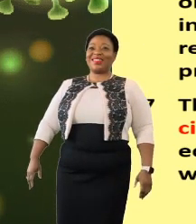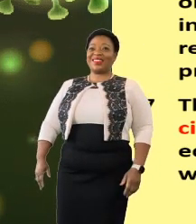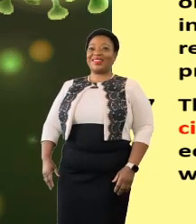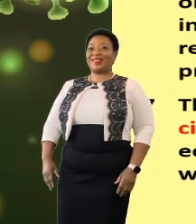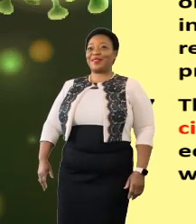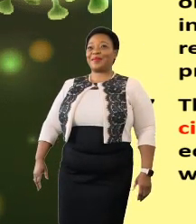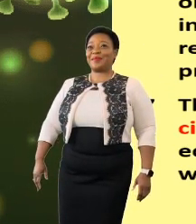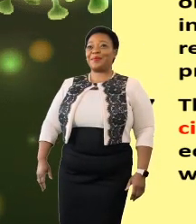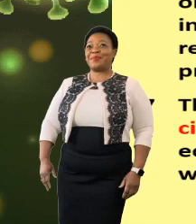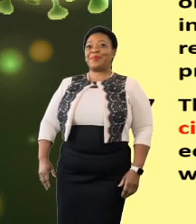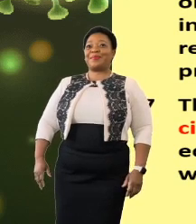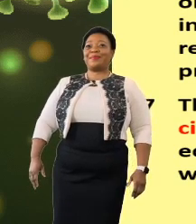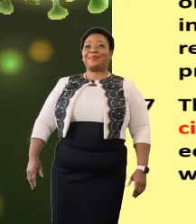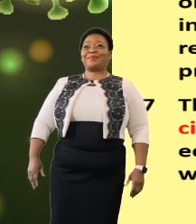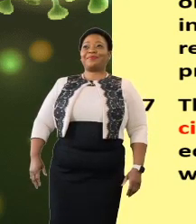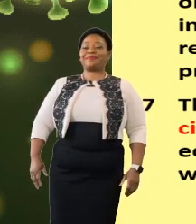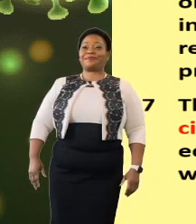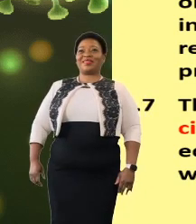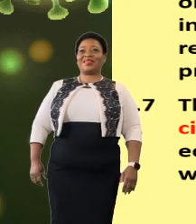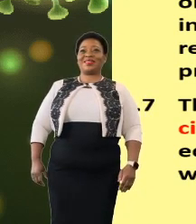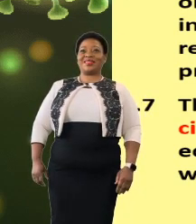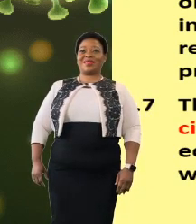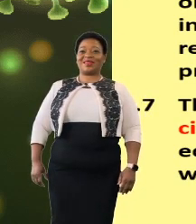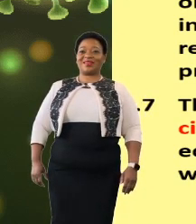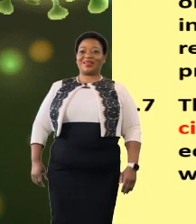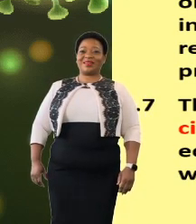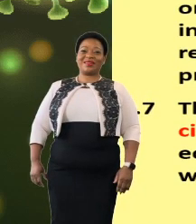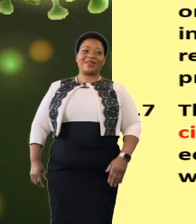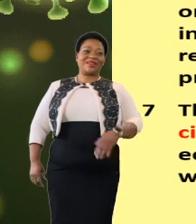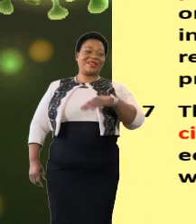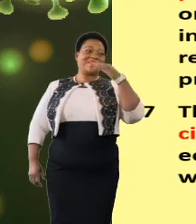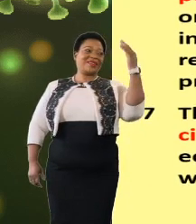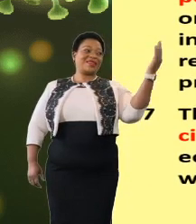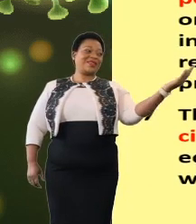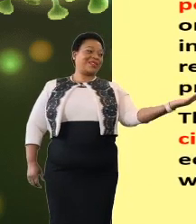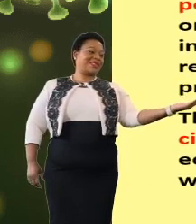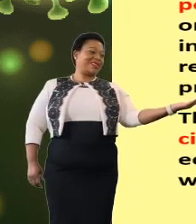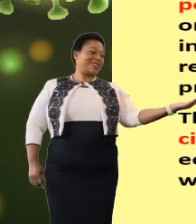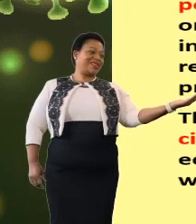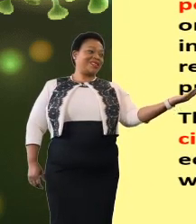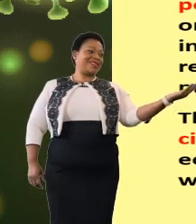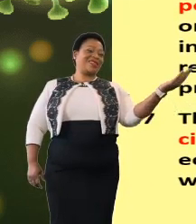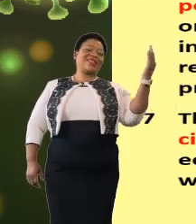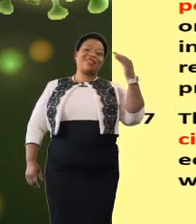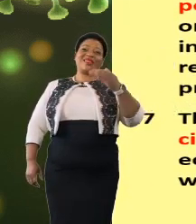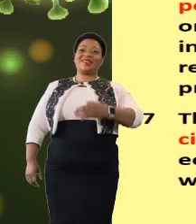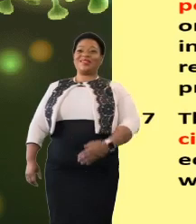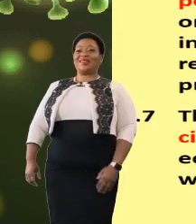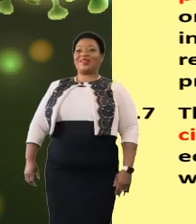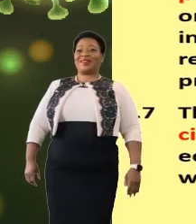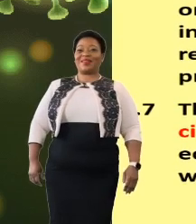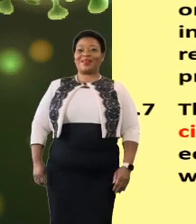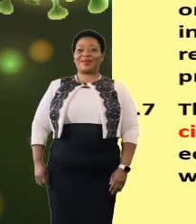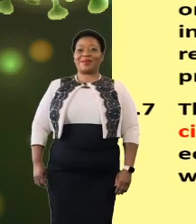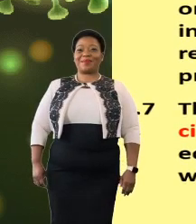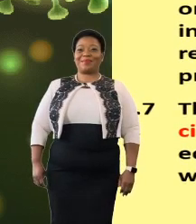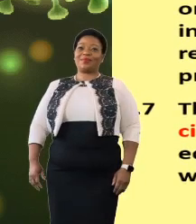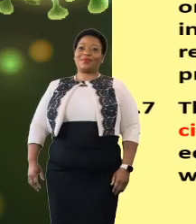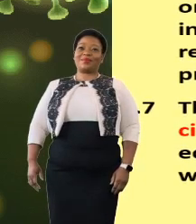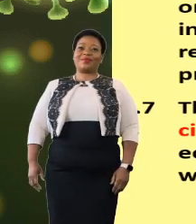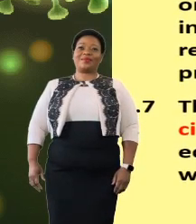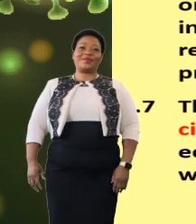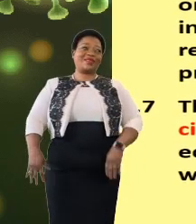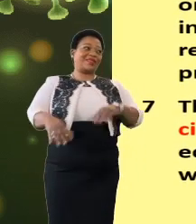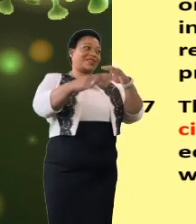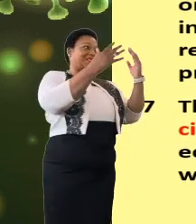what MEC has also pointed out to is the fact that we are here where we are because of extraordinary circumstances. And to get us